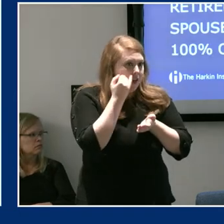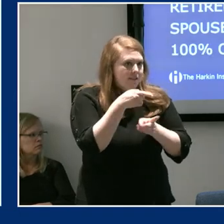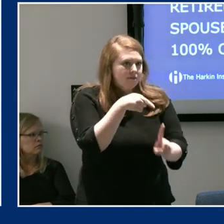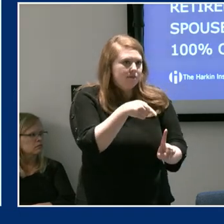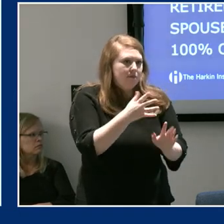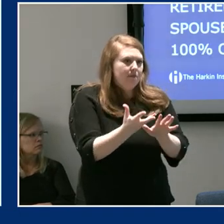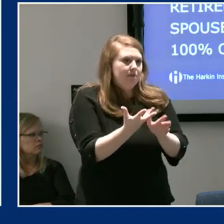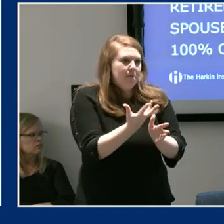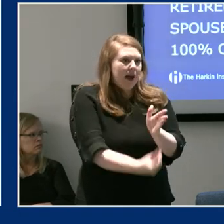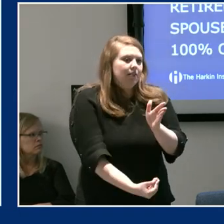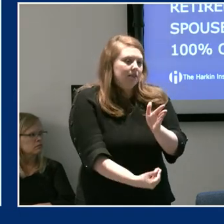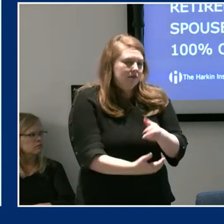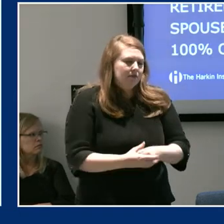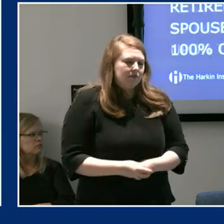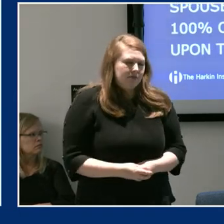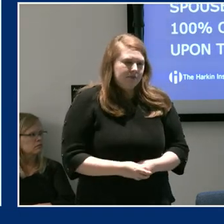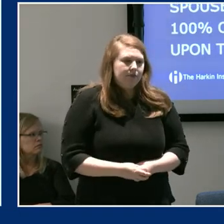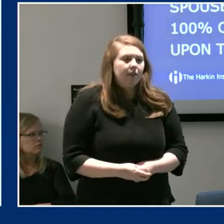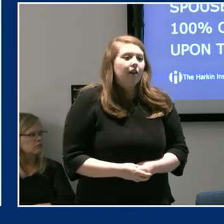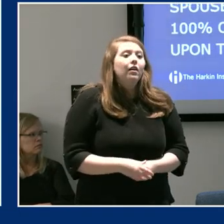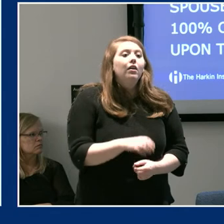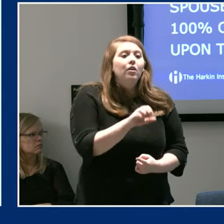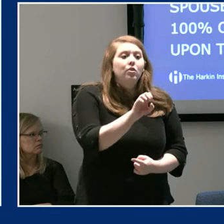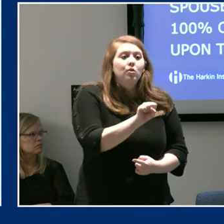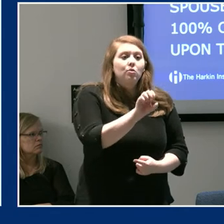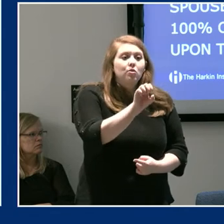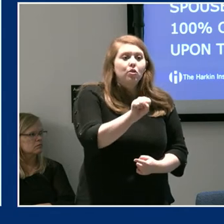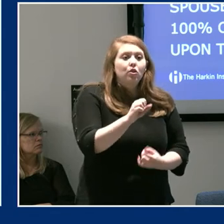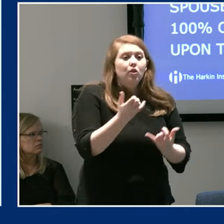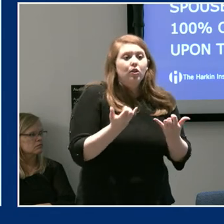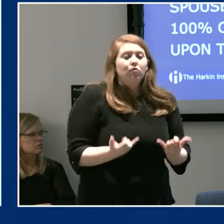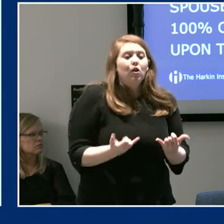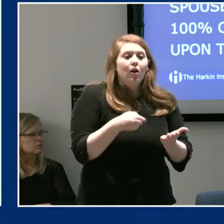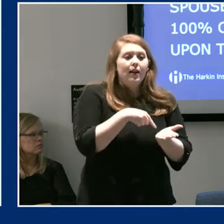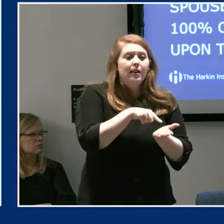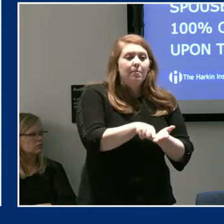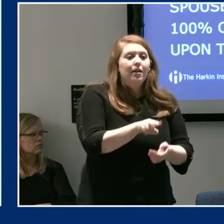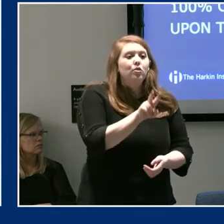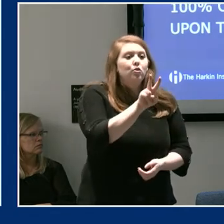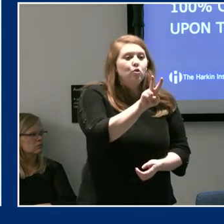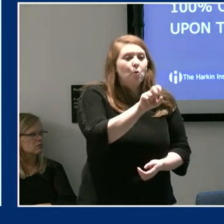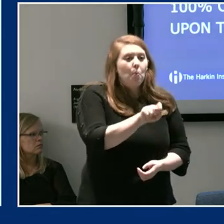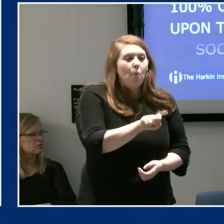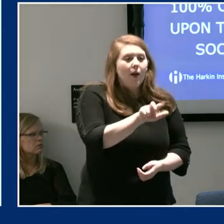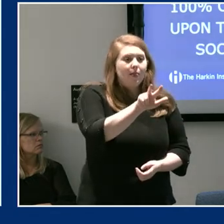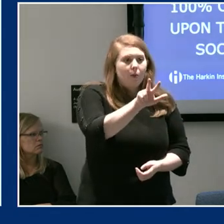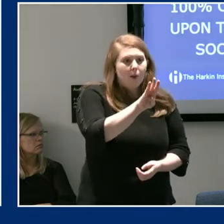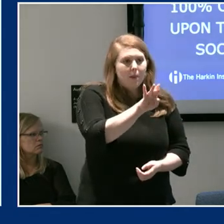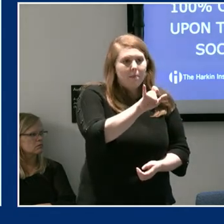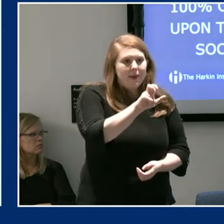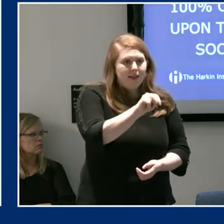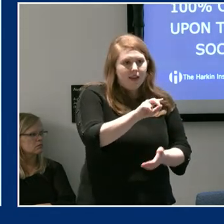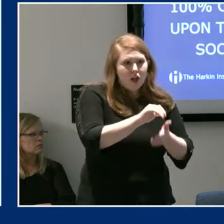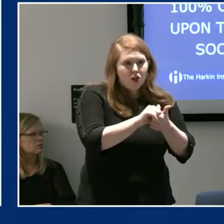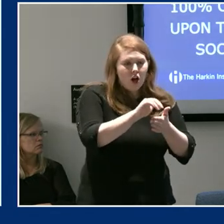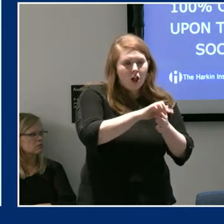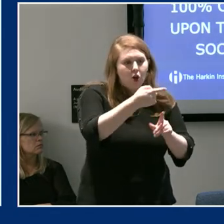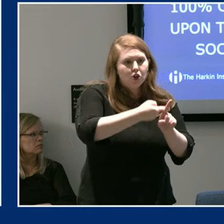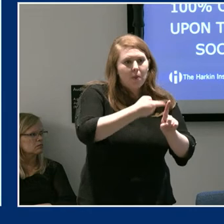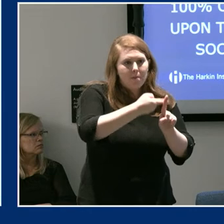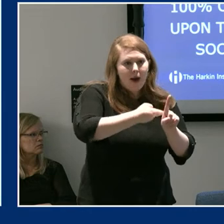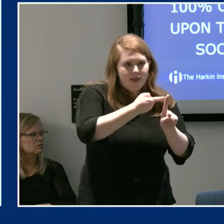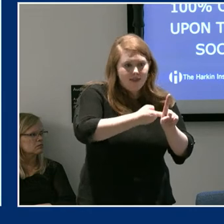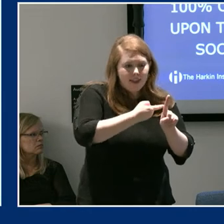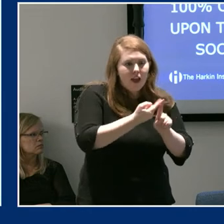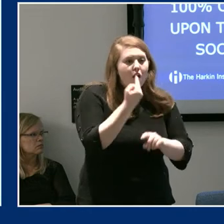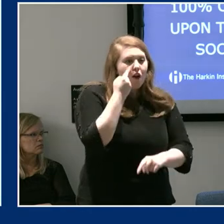death. Social Security currently pays $2.3 billion in monthly benefits